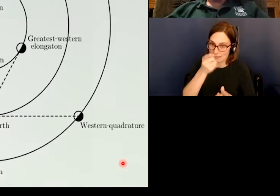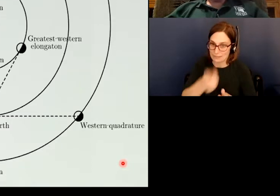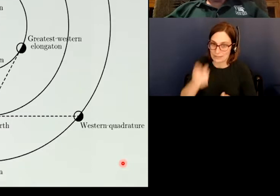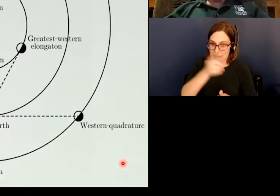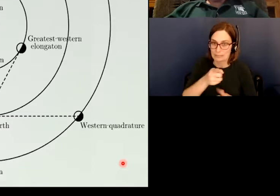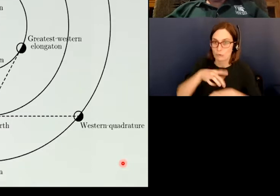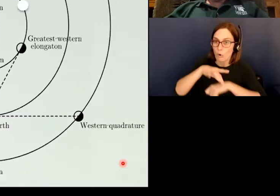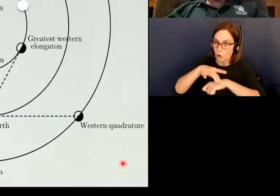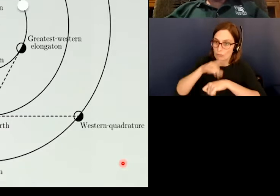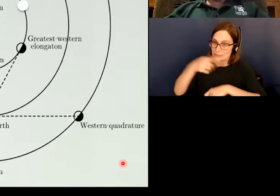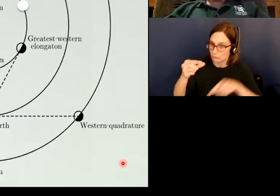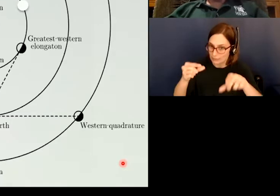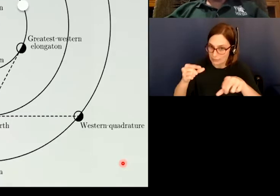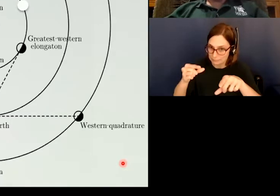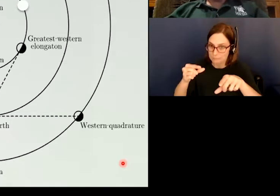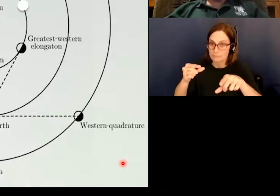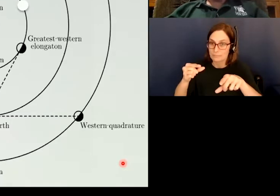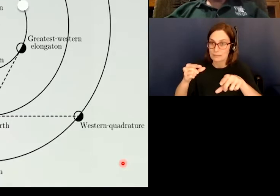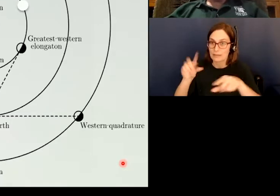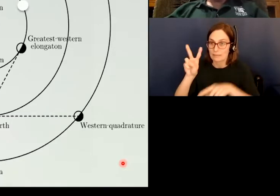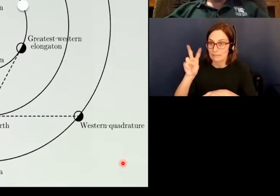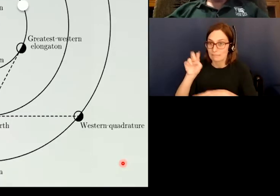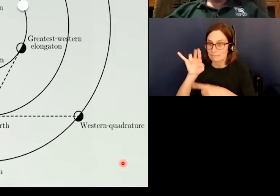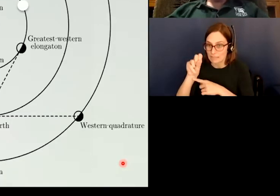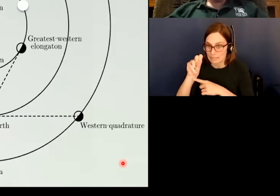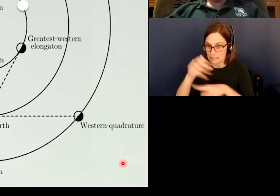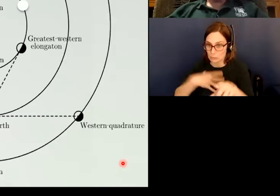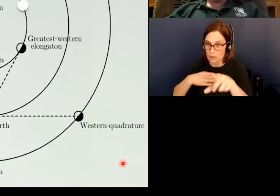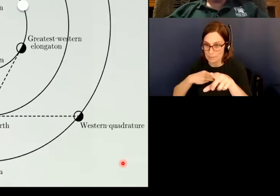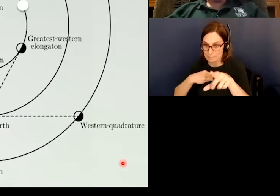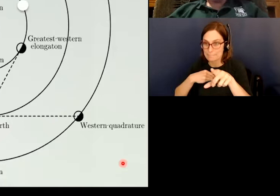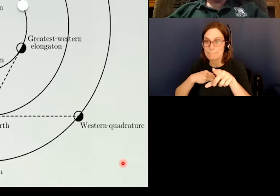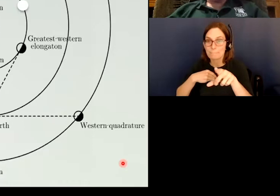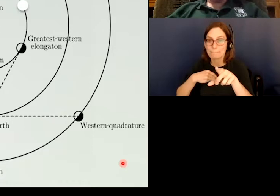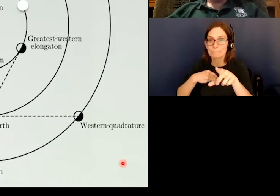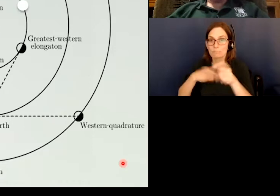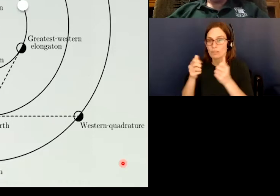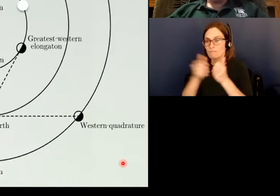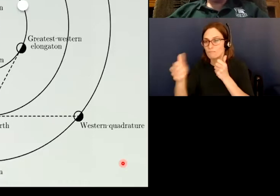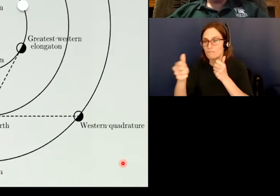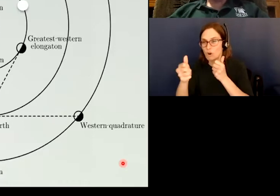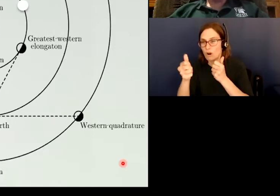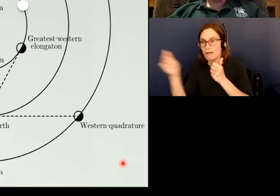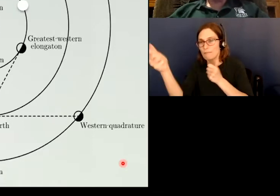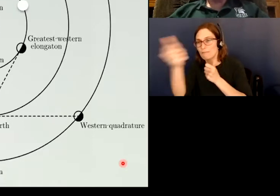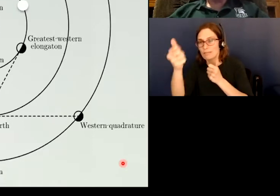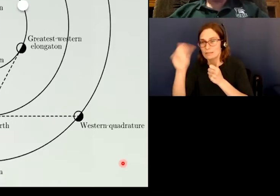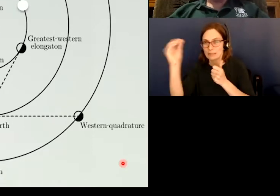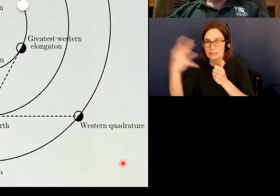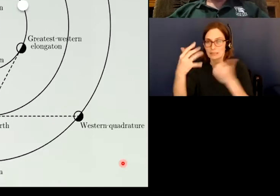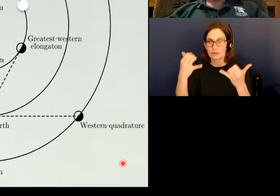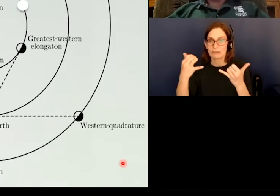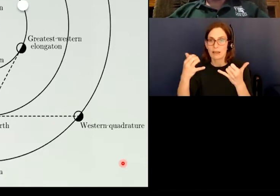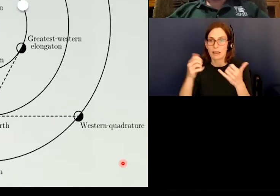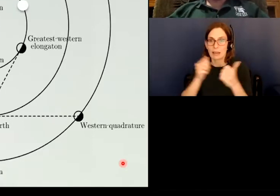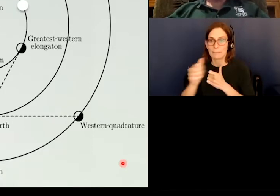disk. And here is Venus. It's on the far side of the sun right now and moving behind it. It's past its peak brilliance,